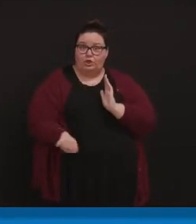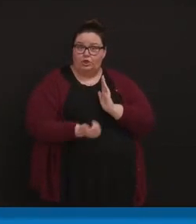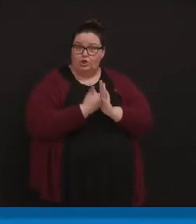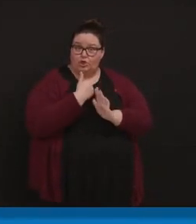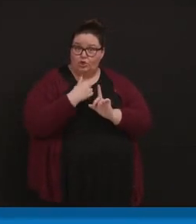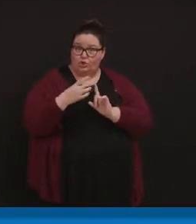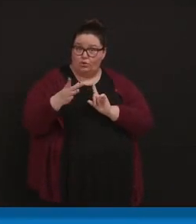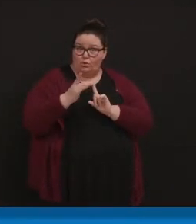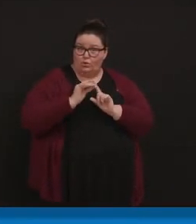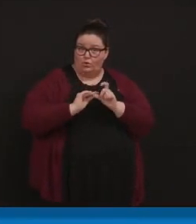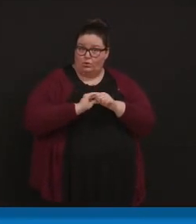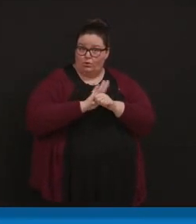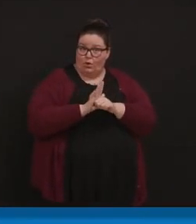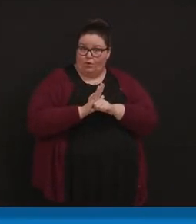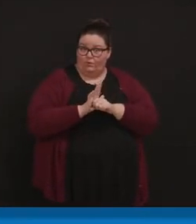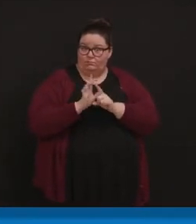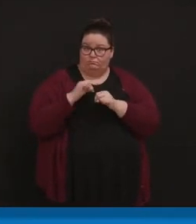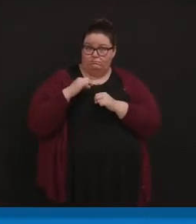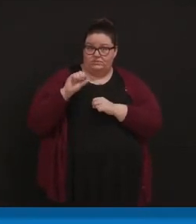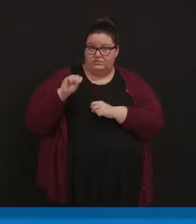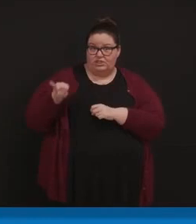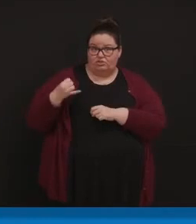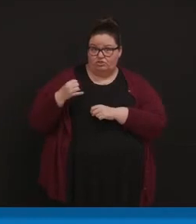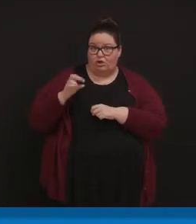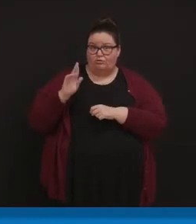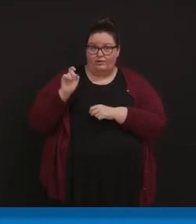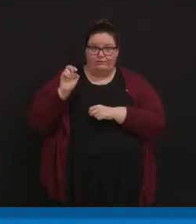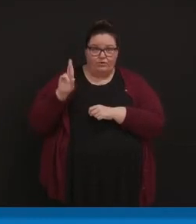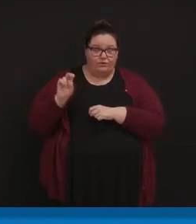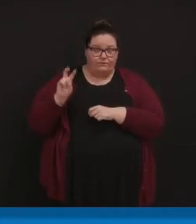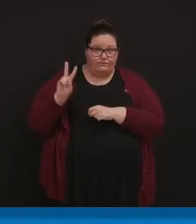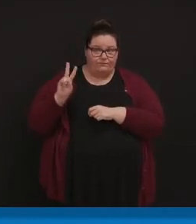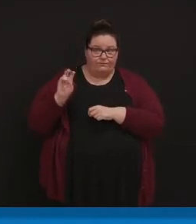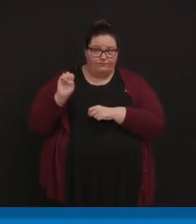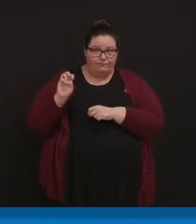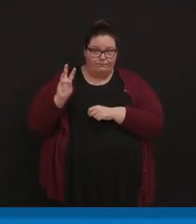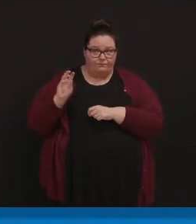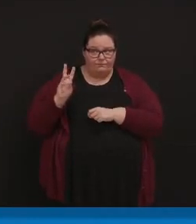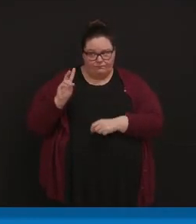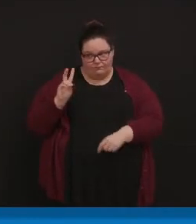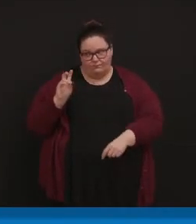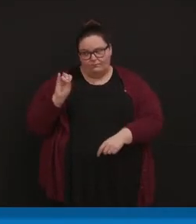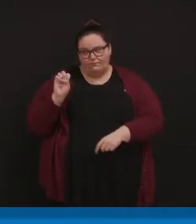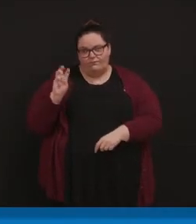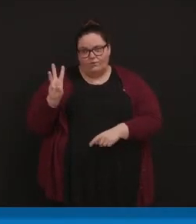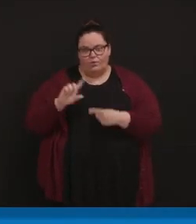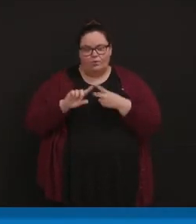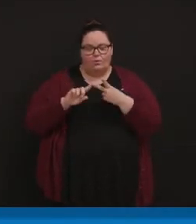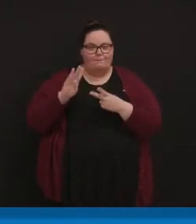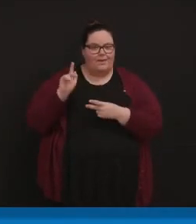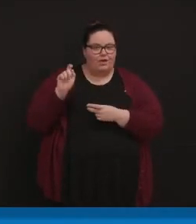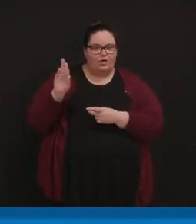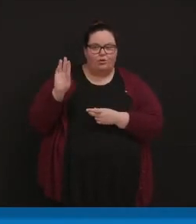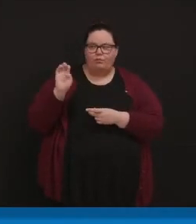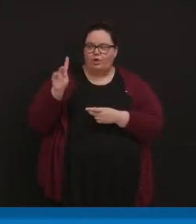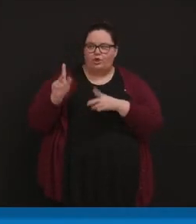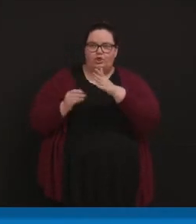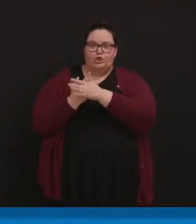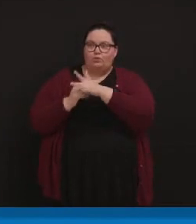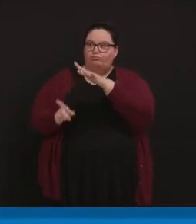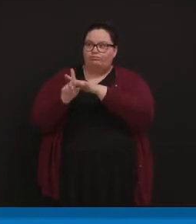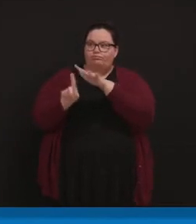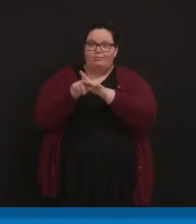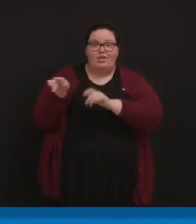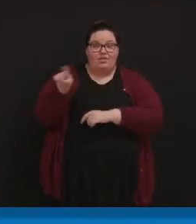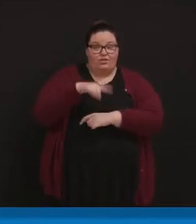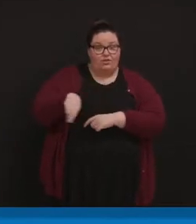confirmed cases at these homes in St. John, Riverview, Hillsborough, and Baker Brook. Our prompt teams are working with staff in each